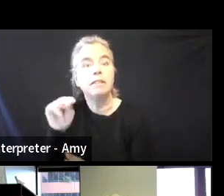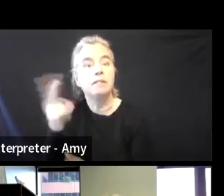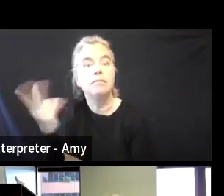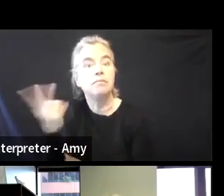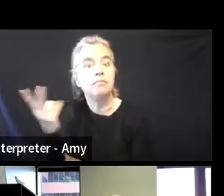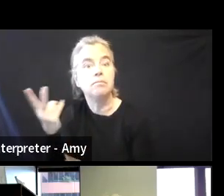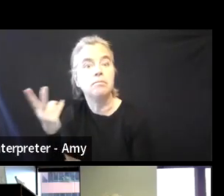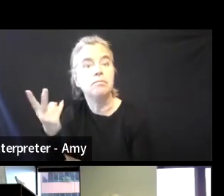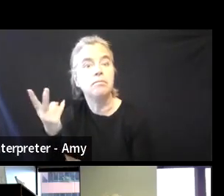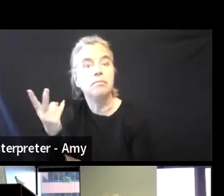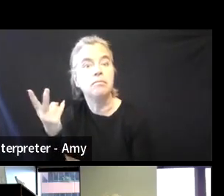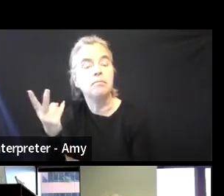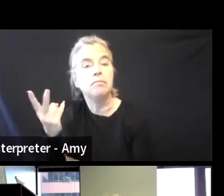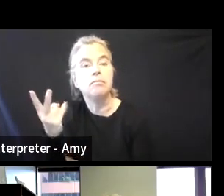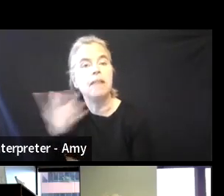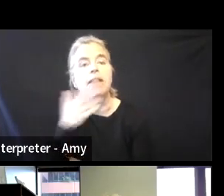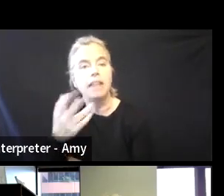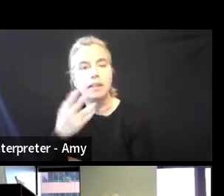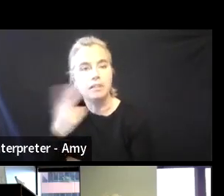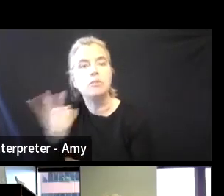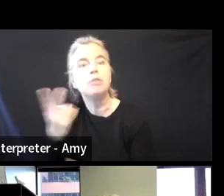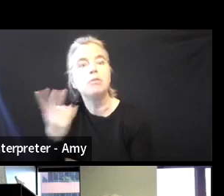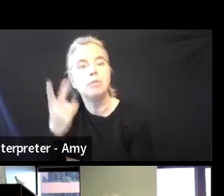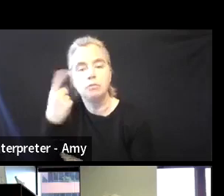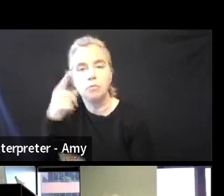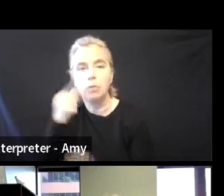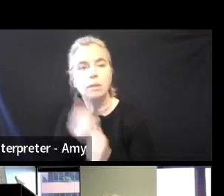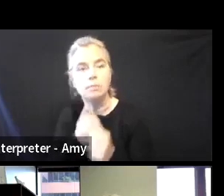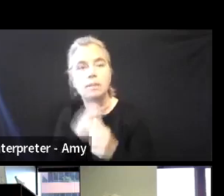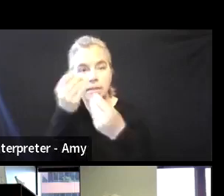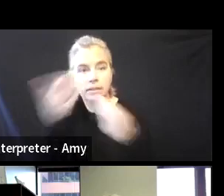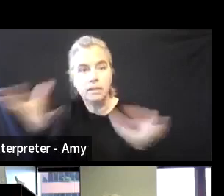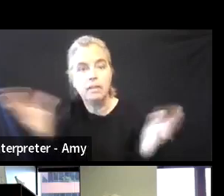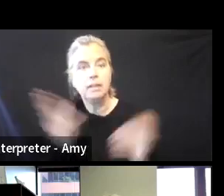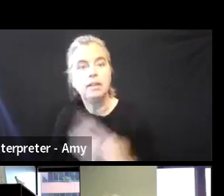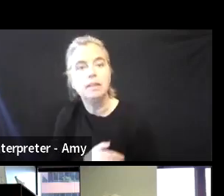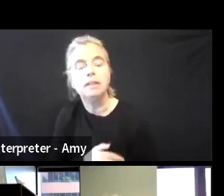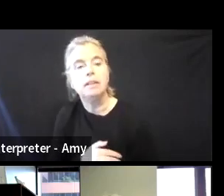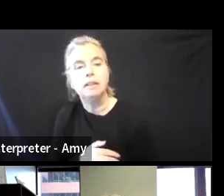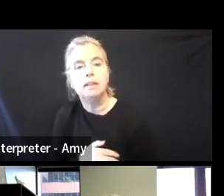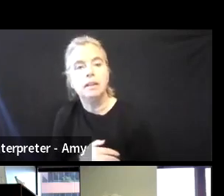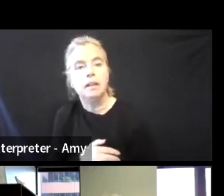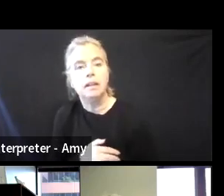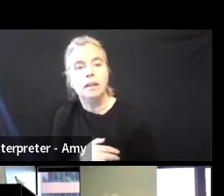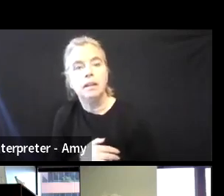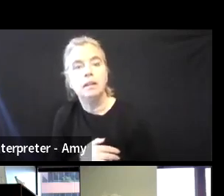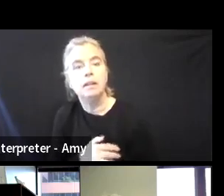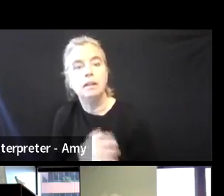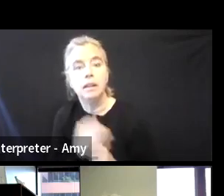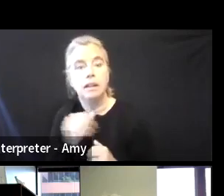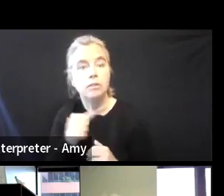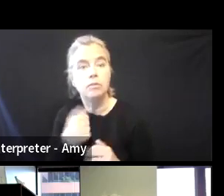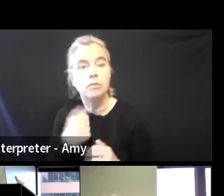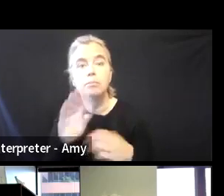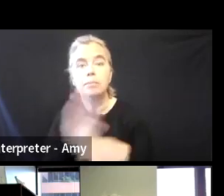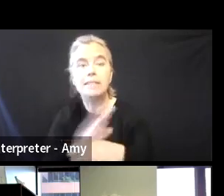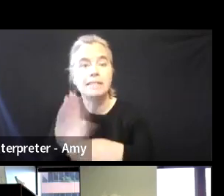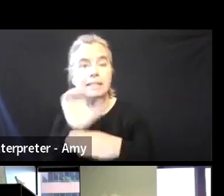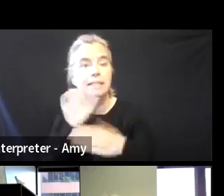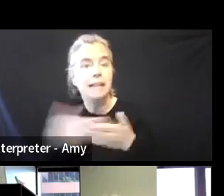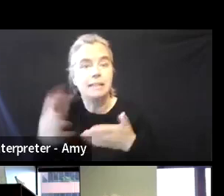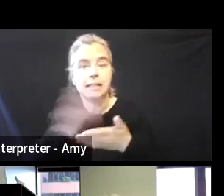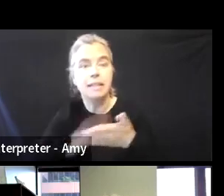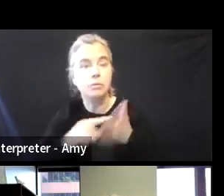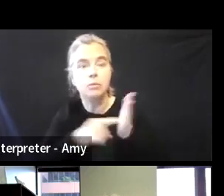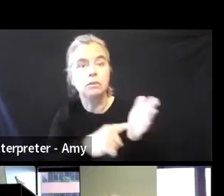Okay, thank you both. I appreciate that update. Moving on, Mr. Roach, any unscheduled business?